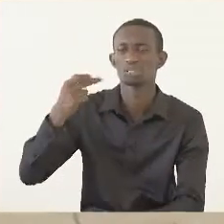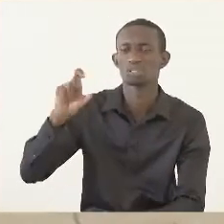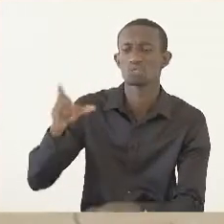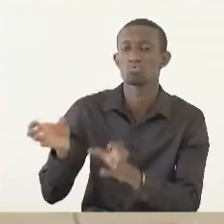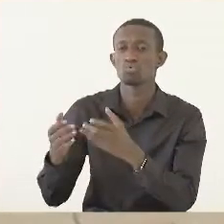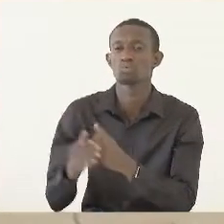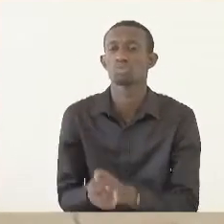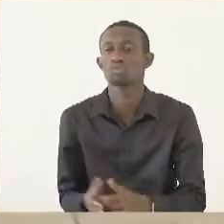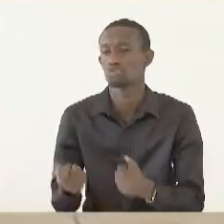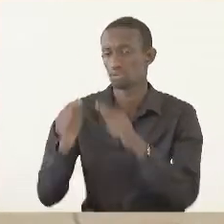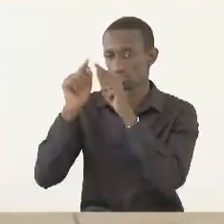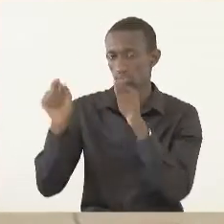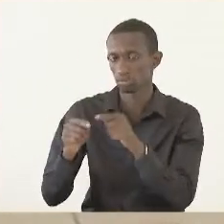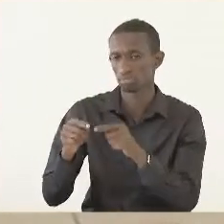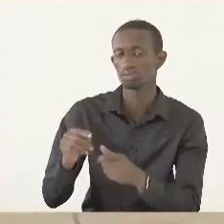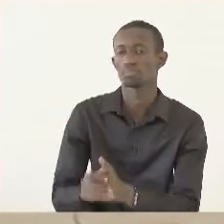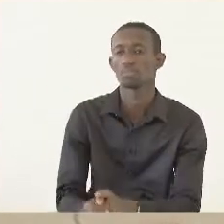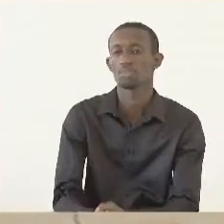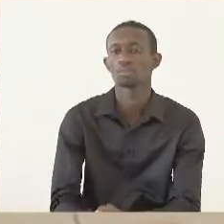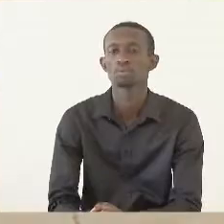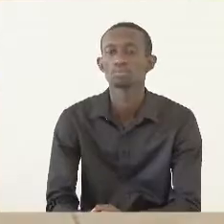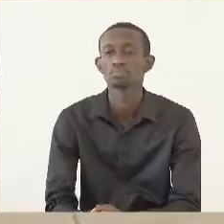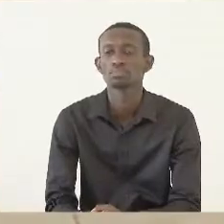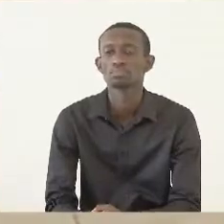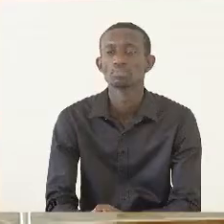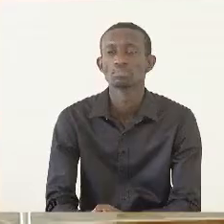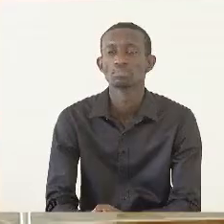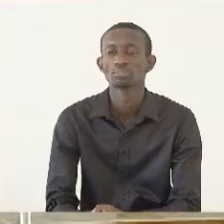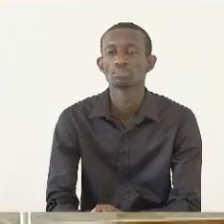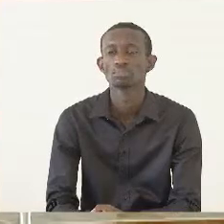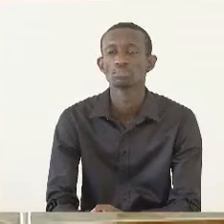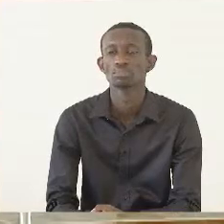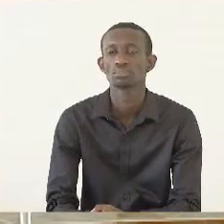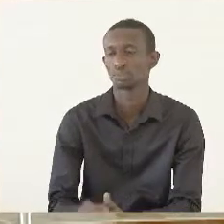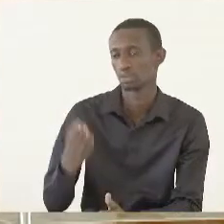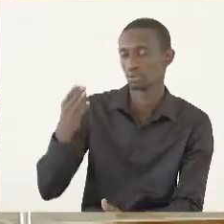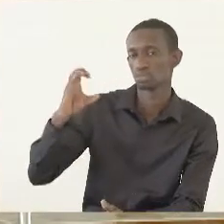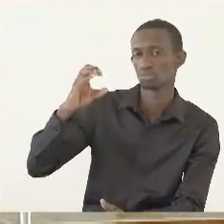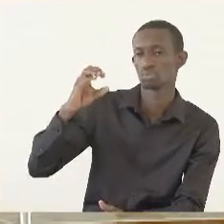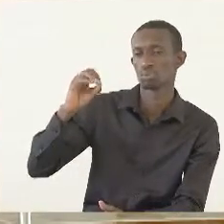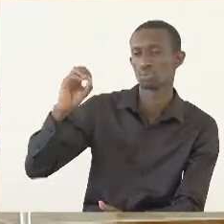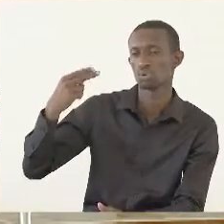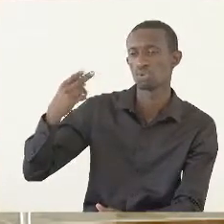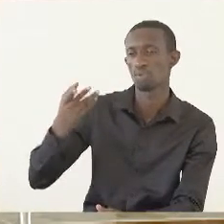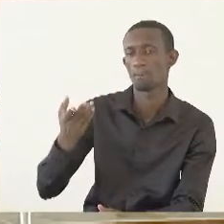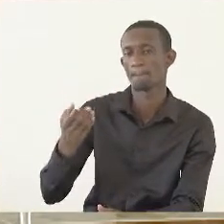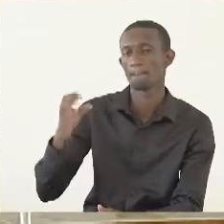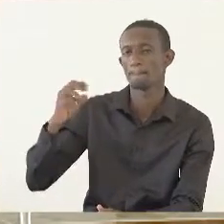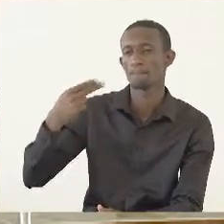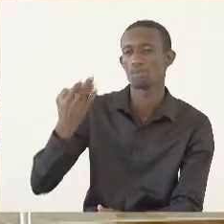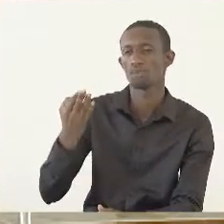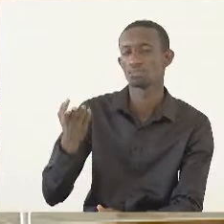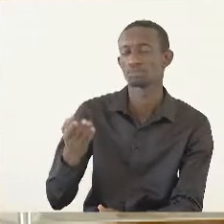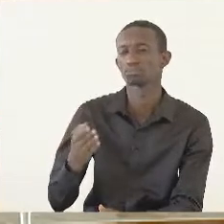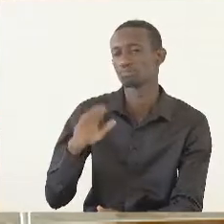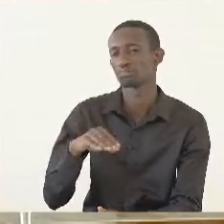You may have a methyl group, or maybe this is, you have a methyl group over here, and you have